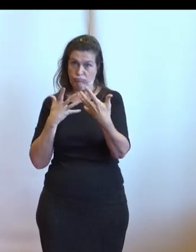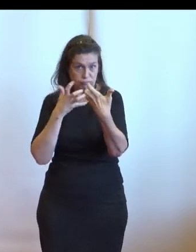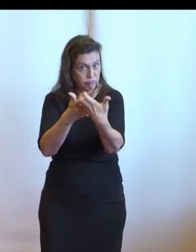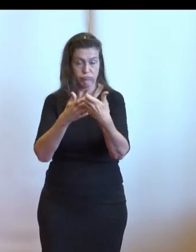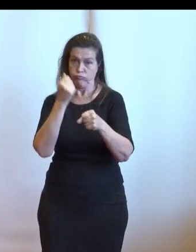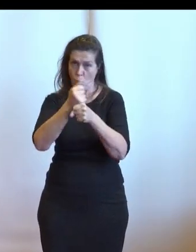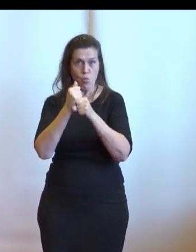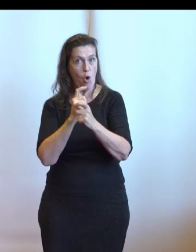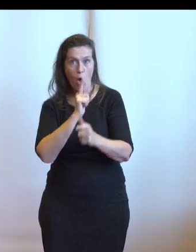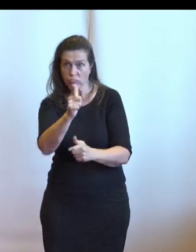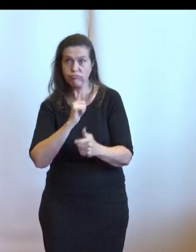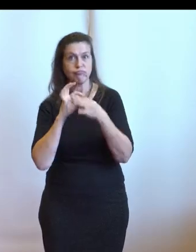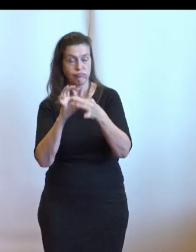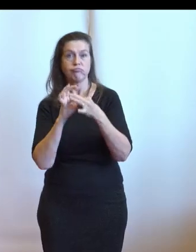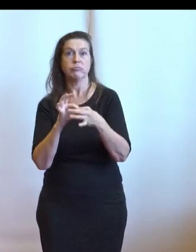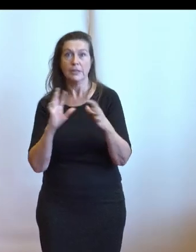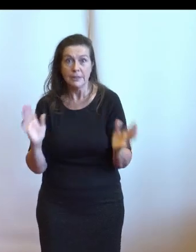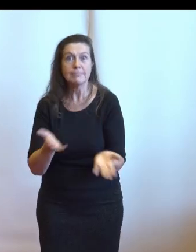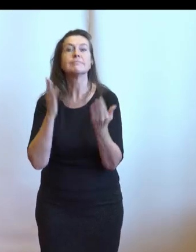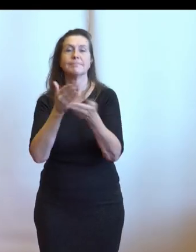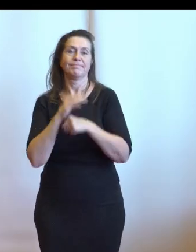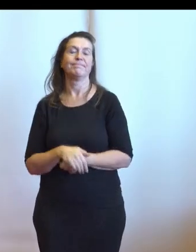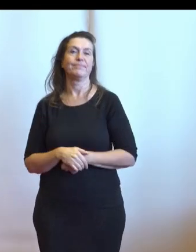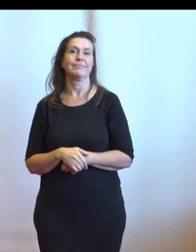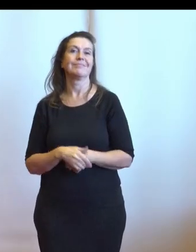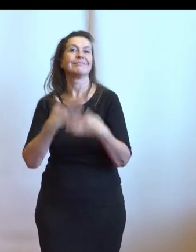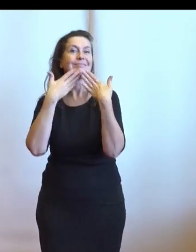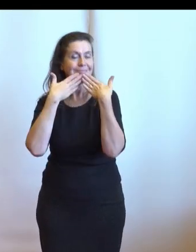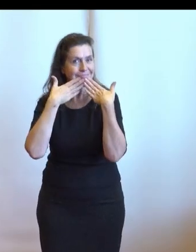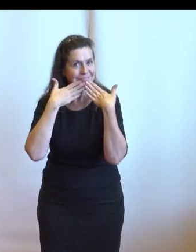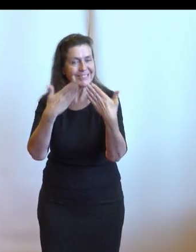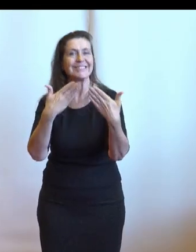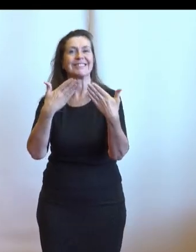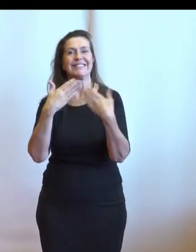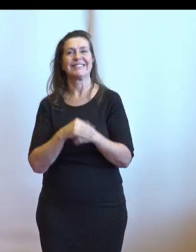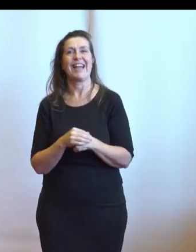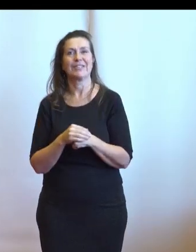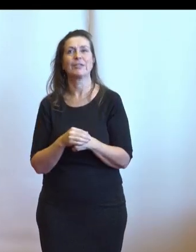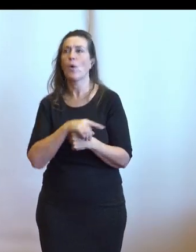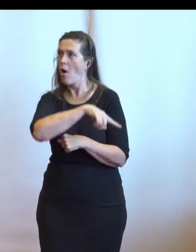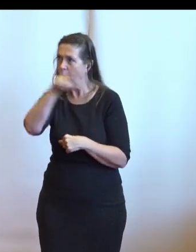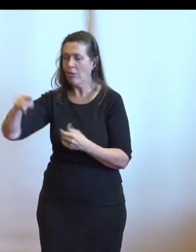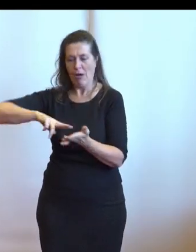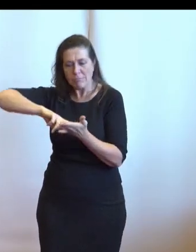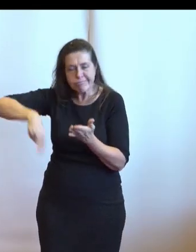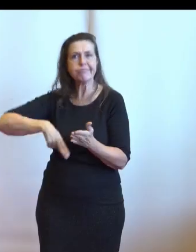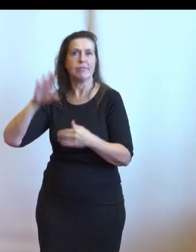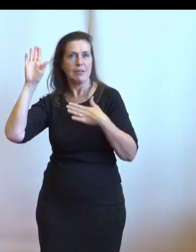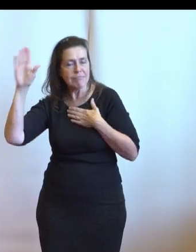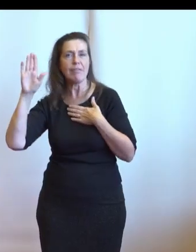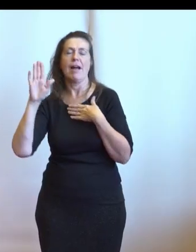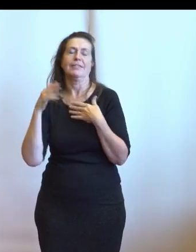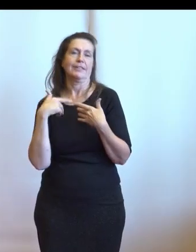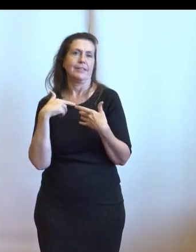promote this, and thank you very, very much for already pledging so wonderful the